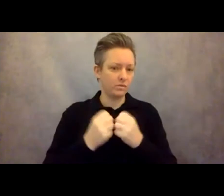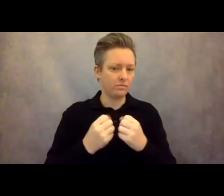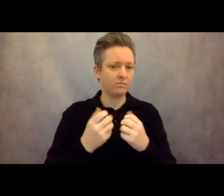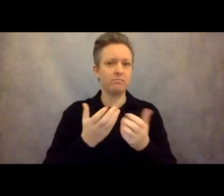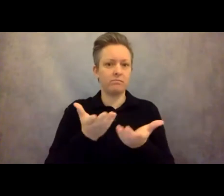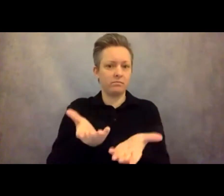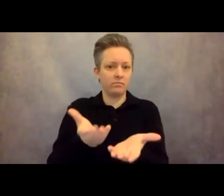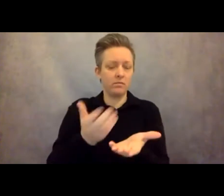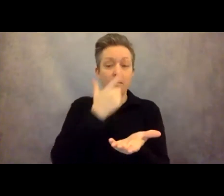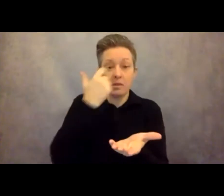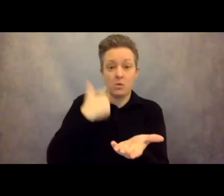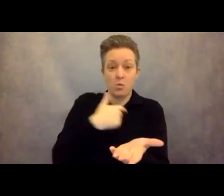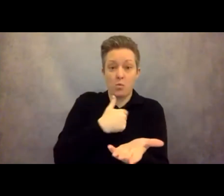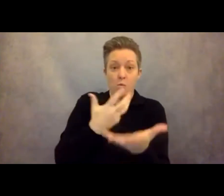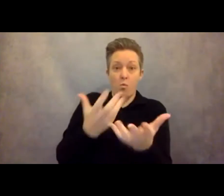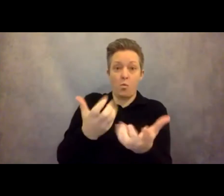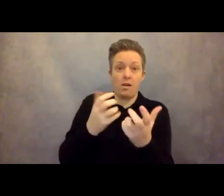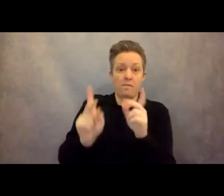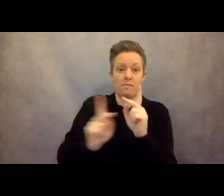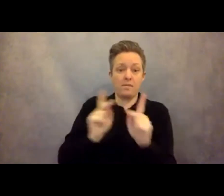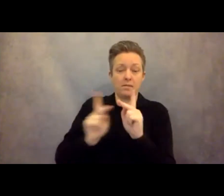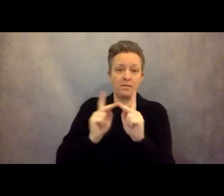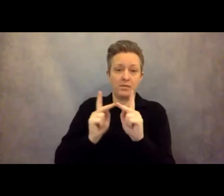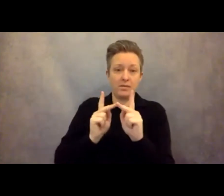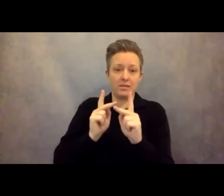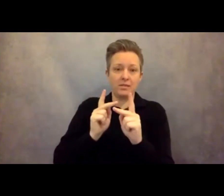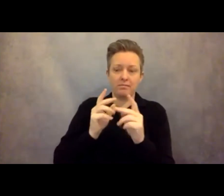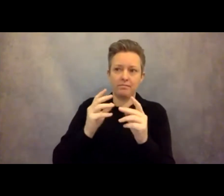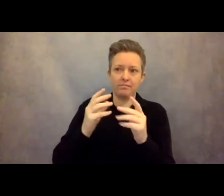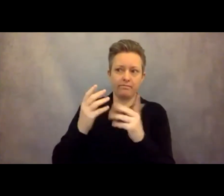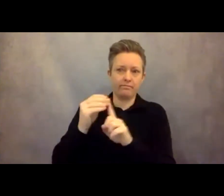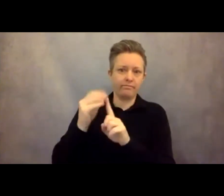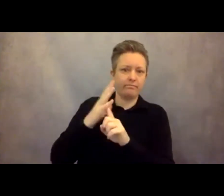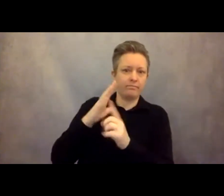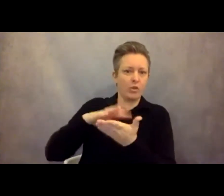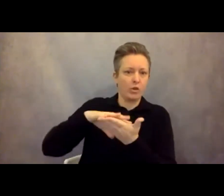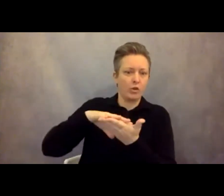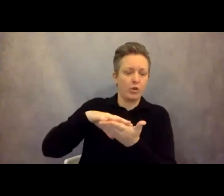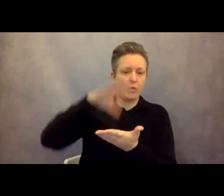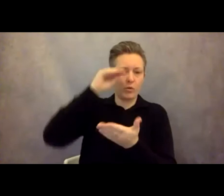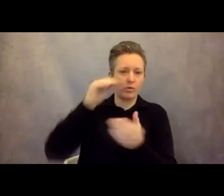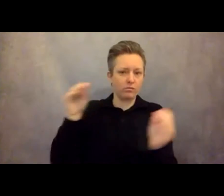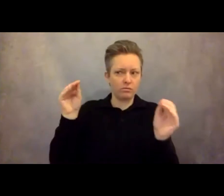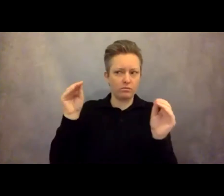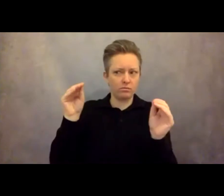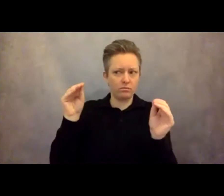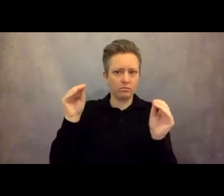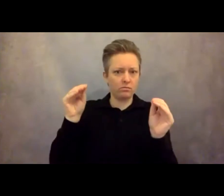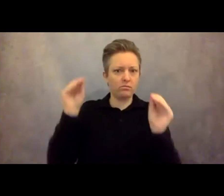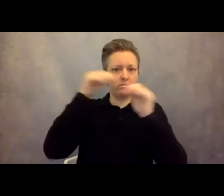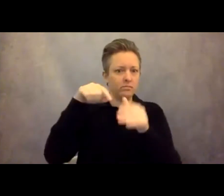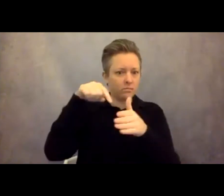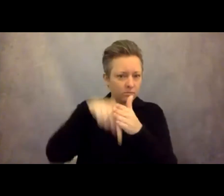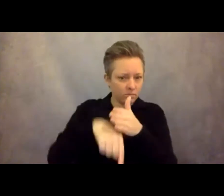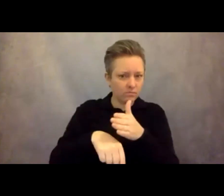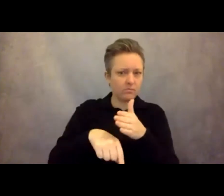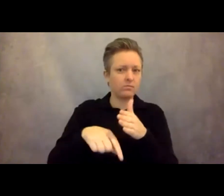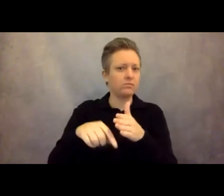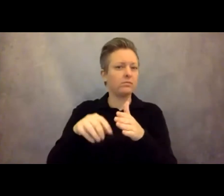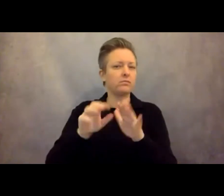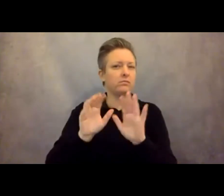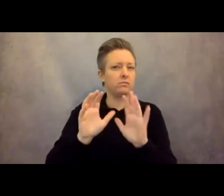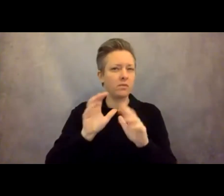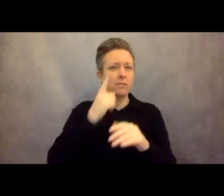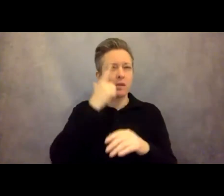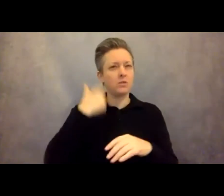yes, maybe our lane is that traditional scope under VOCA, but because